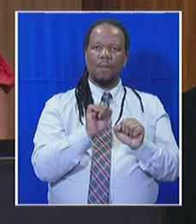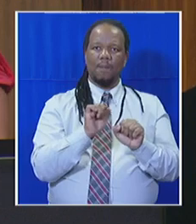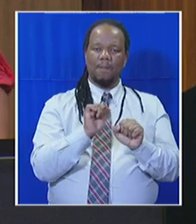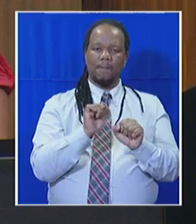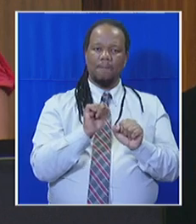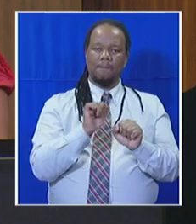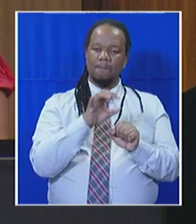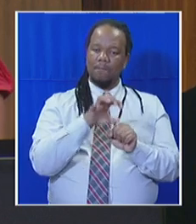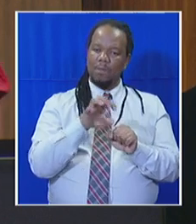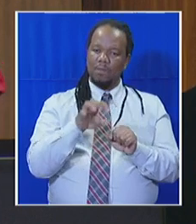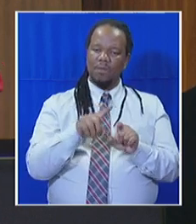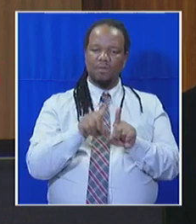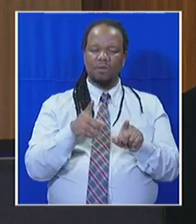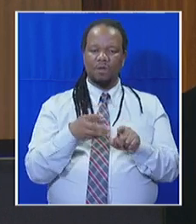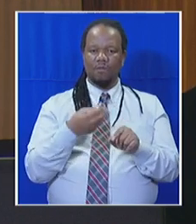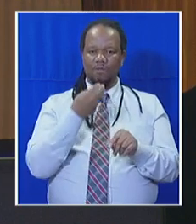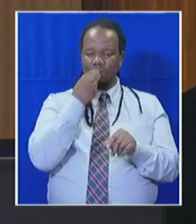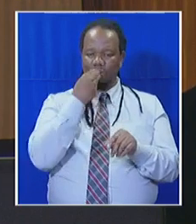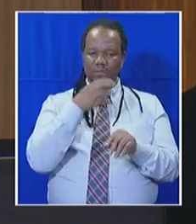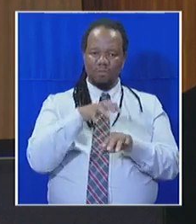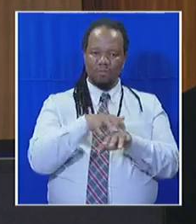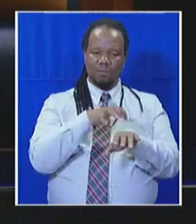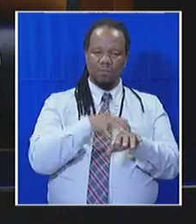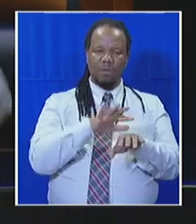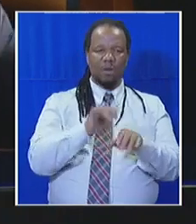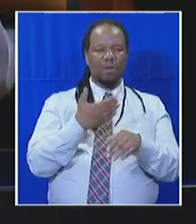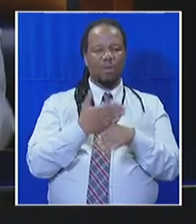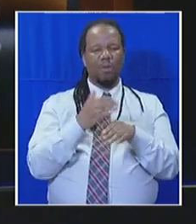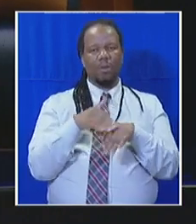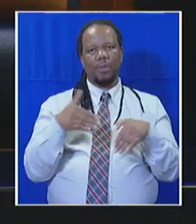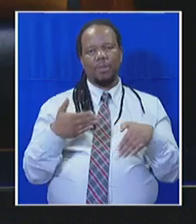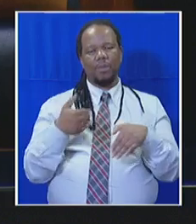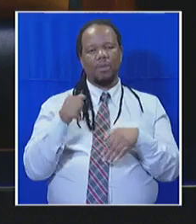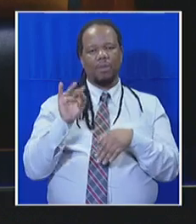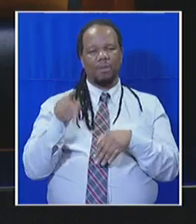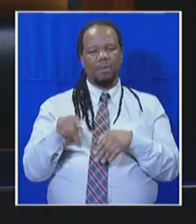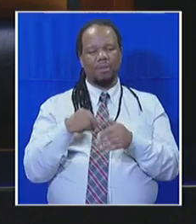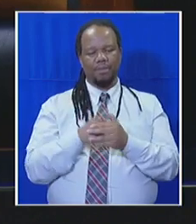effects on food security and unemployment. Yes, thank you. The IFP.